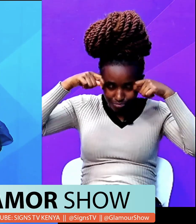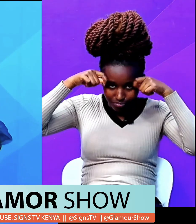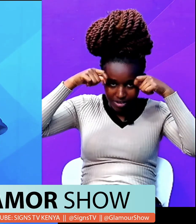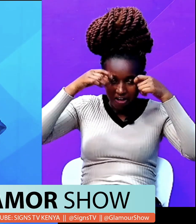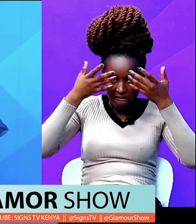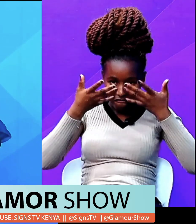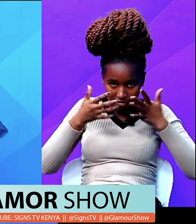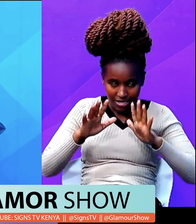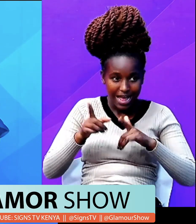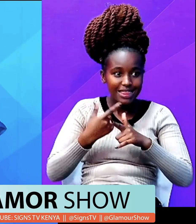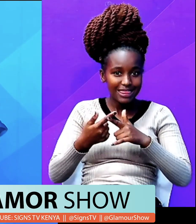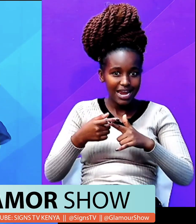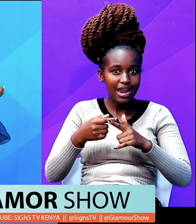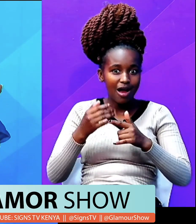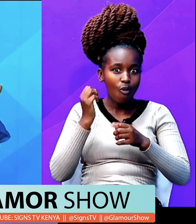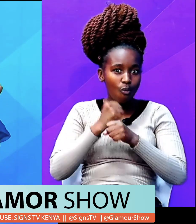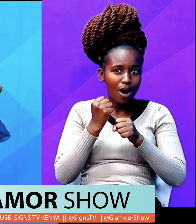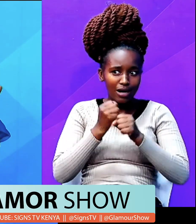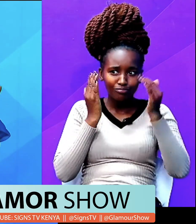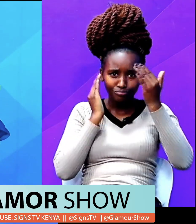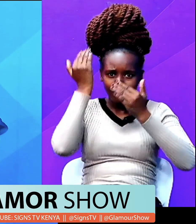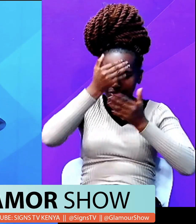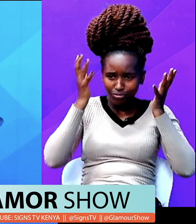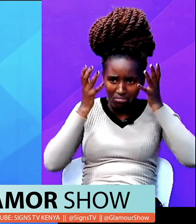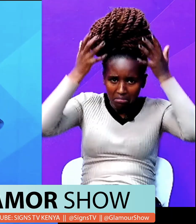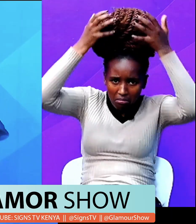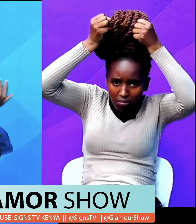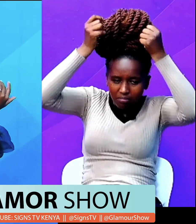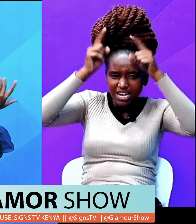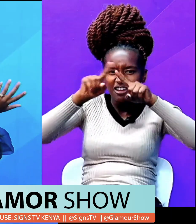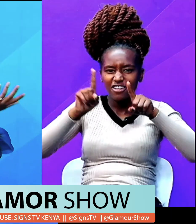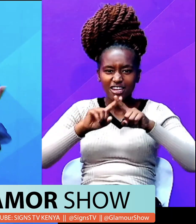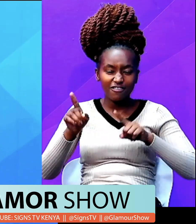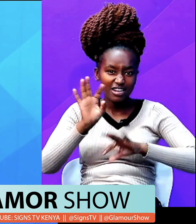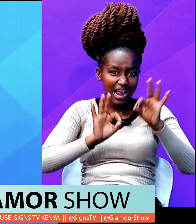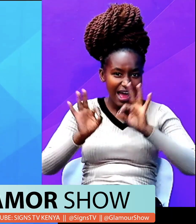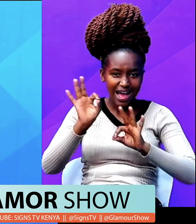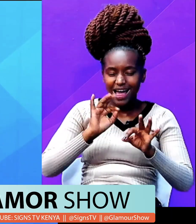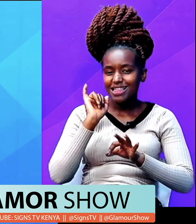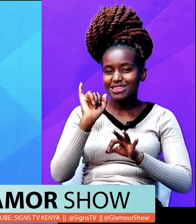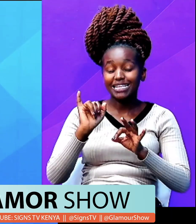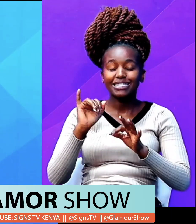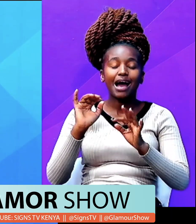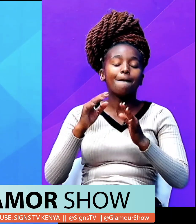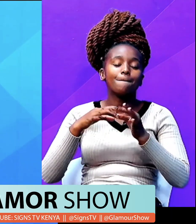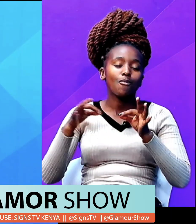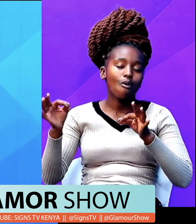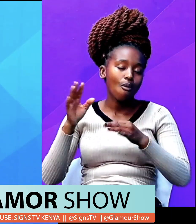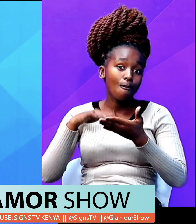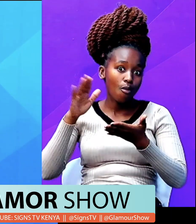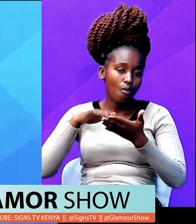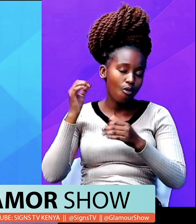part. The styling is the main part. So the pricing doesn't change at all.